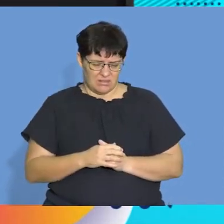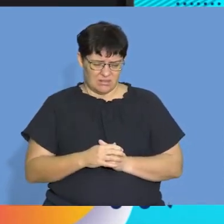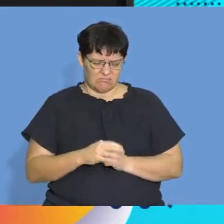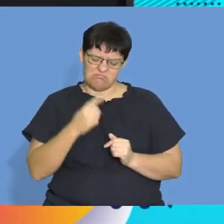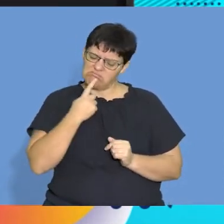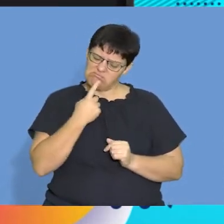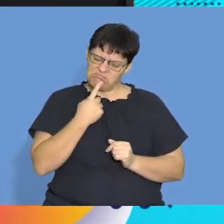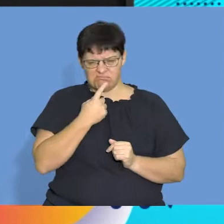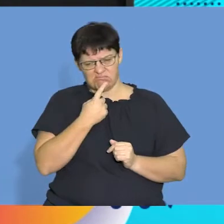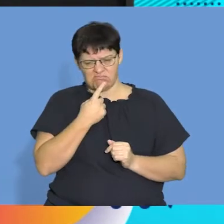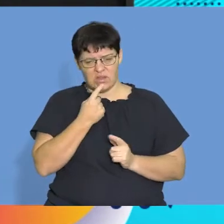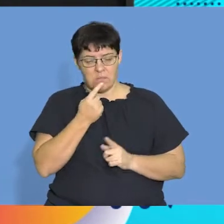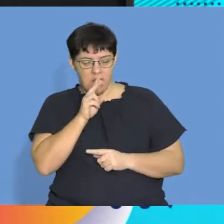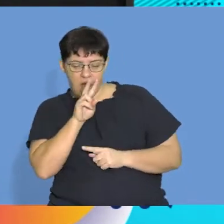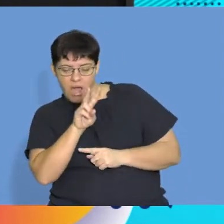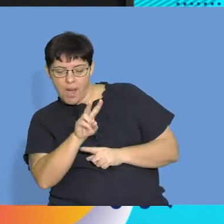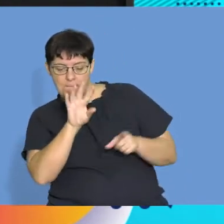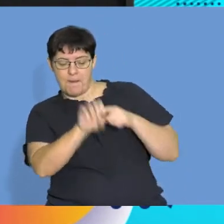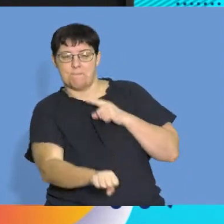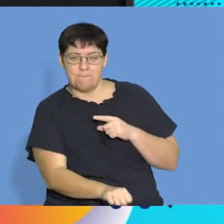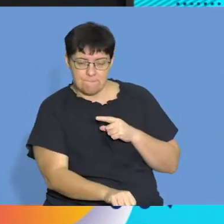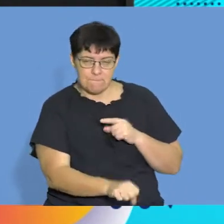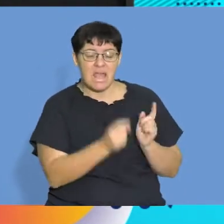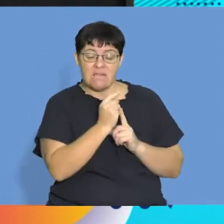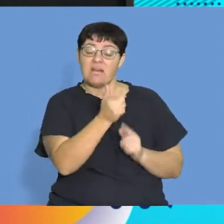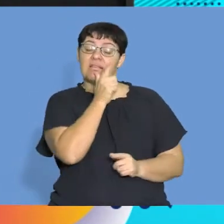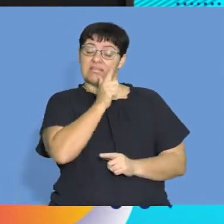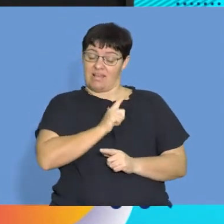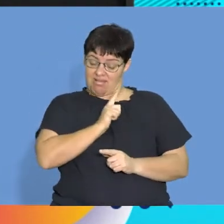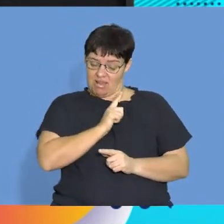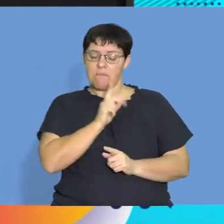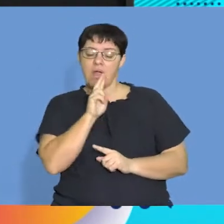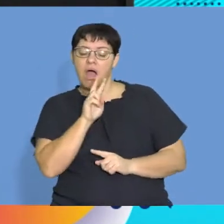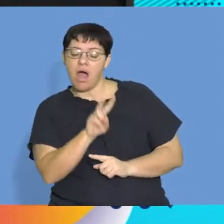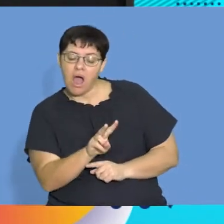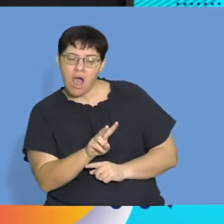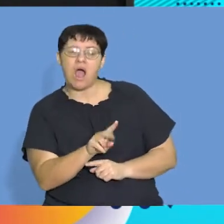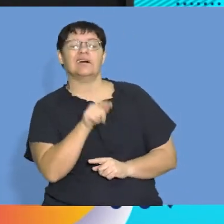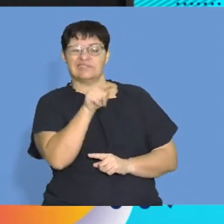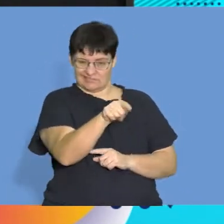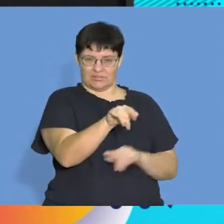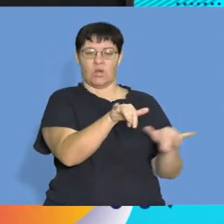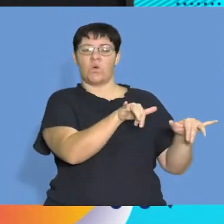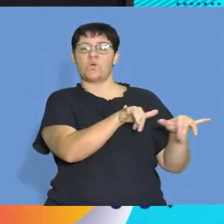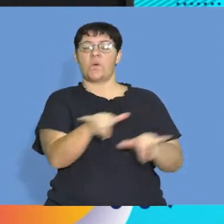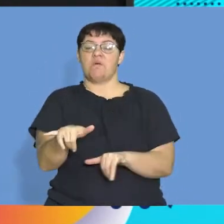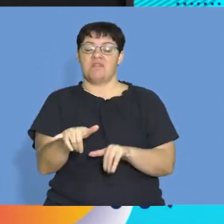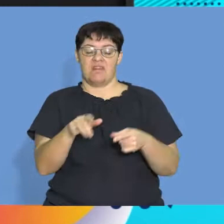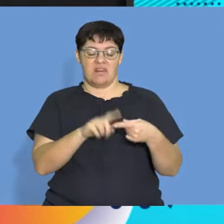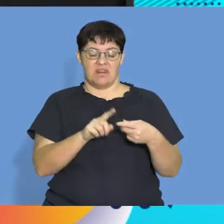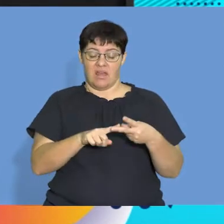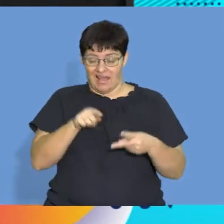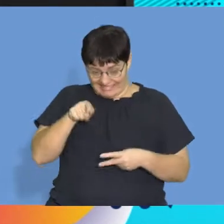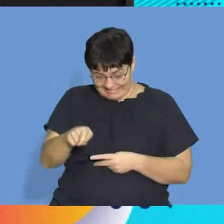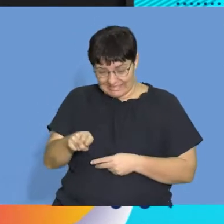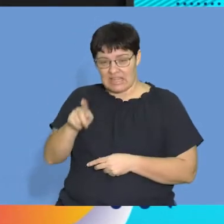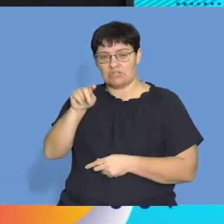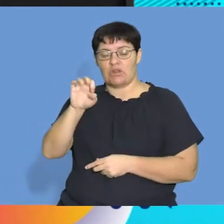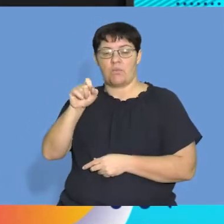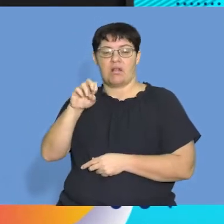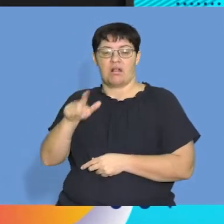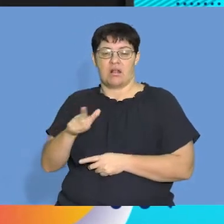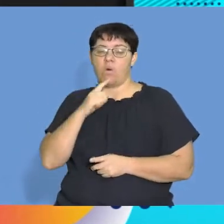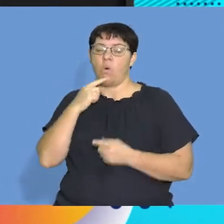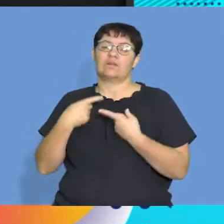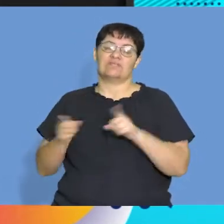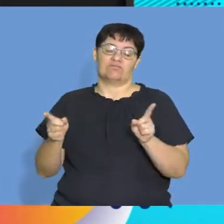it with my eye when the question says this? How will I see that this is a common factor and this is a trinomial or a difference of